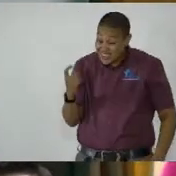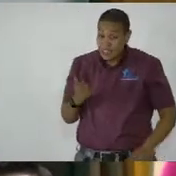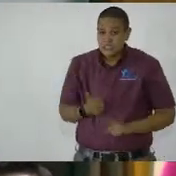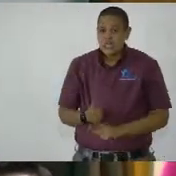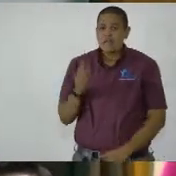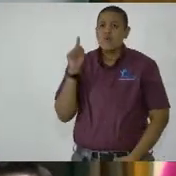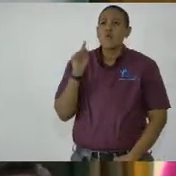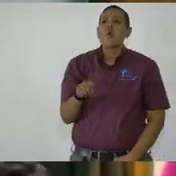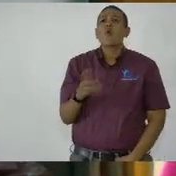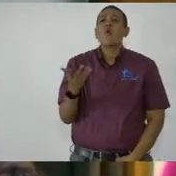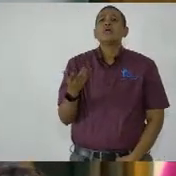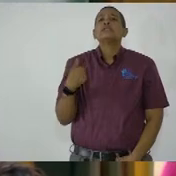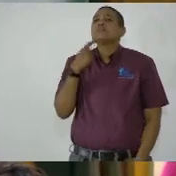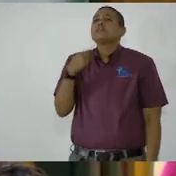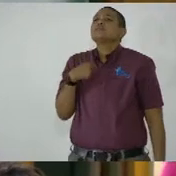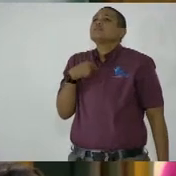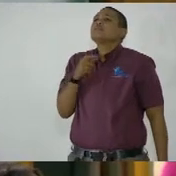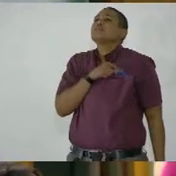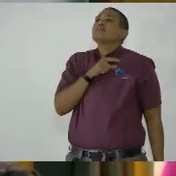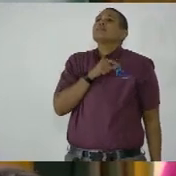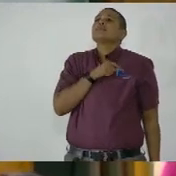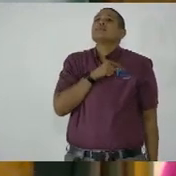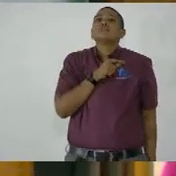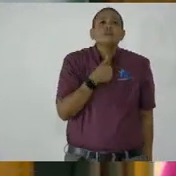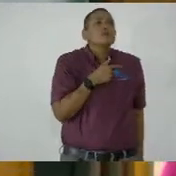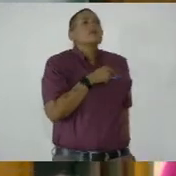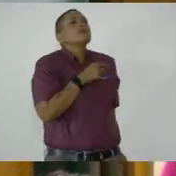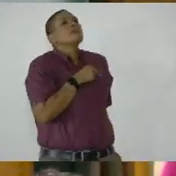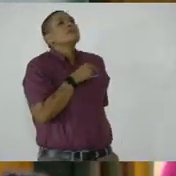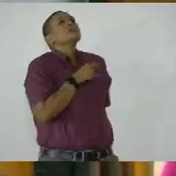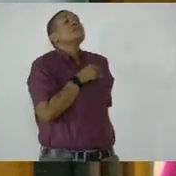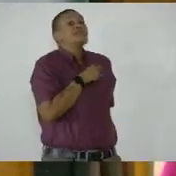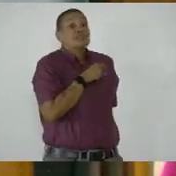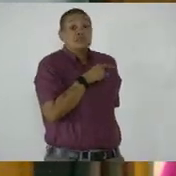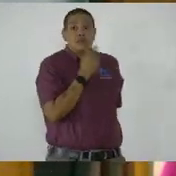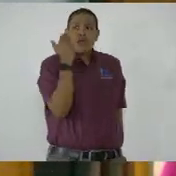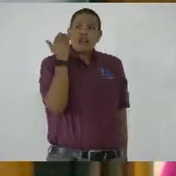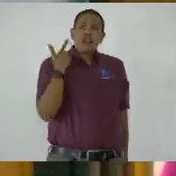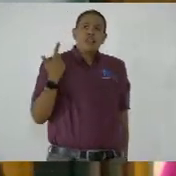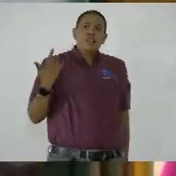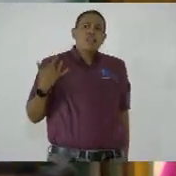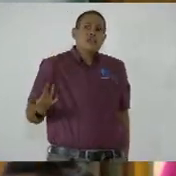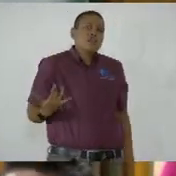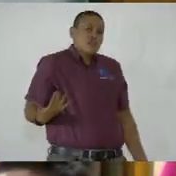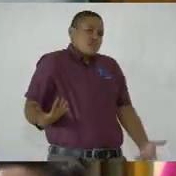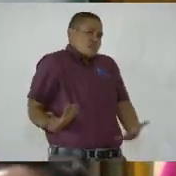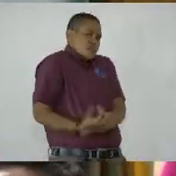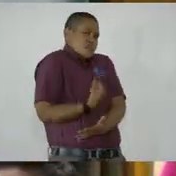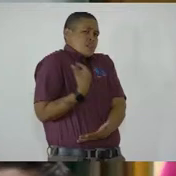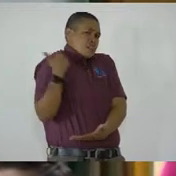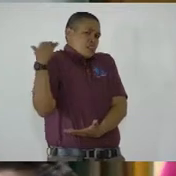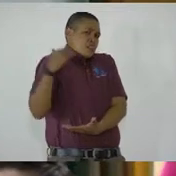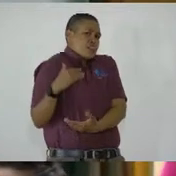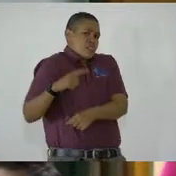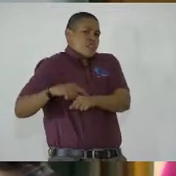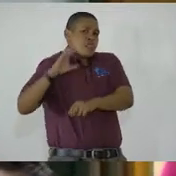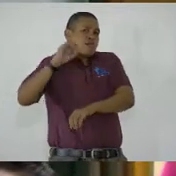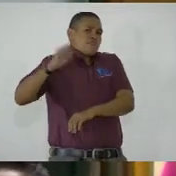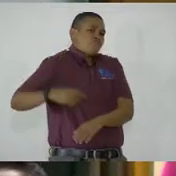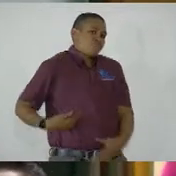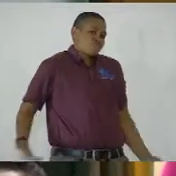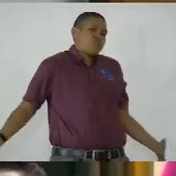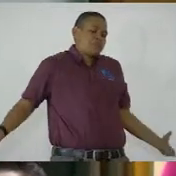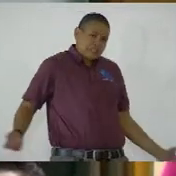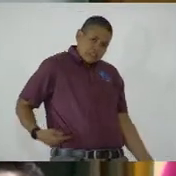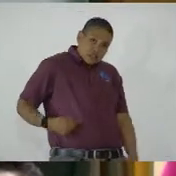prosecution, pleads guilty and expects to benefit by up to 50% of the normal sentence as provided for